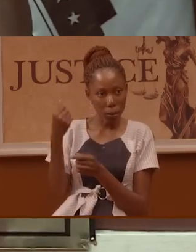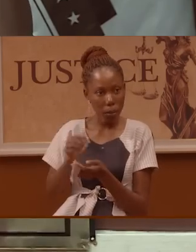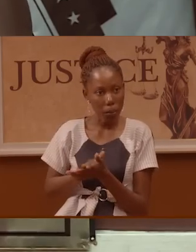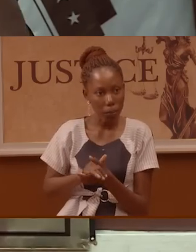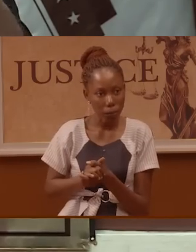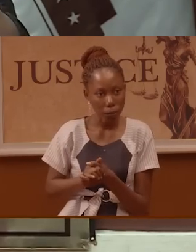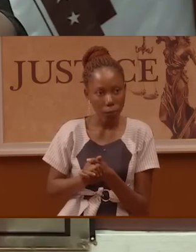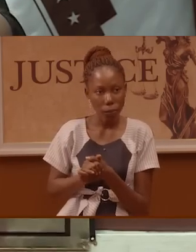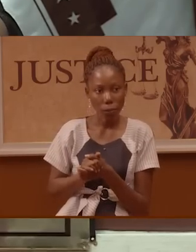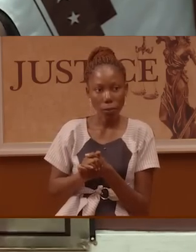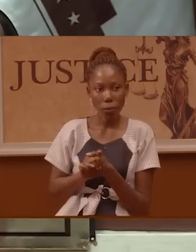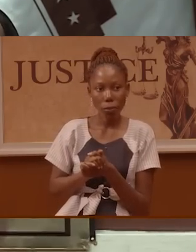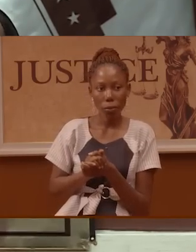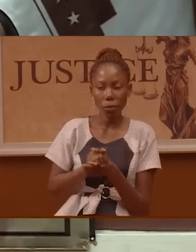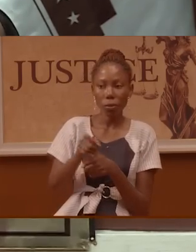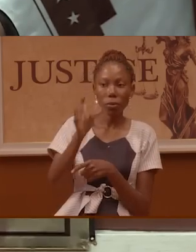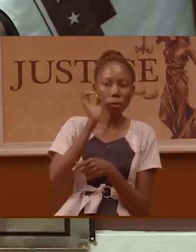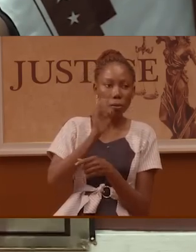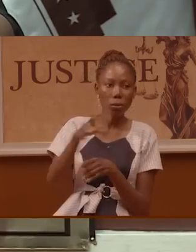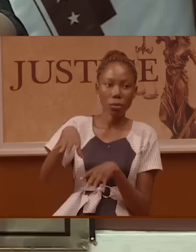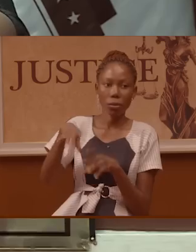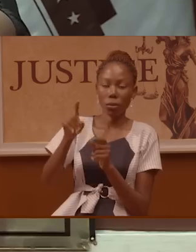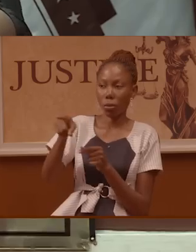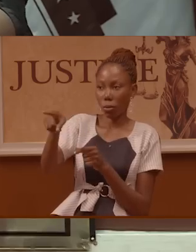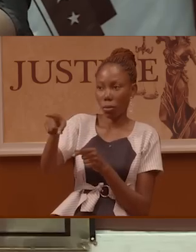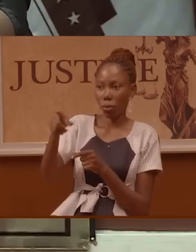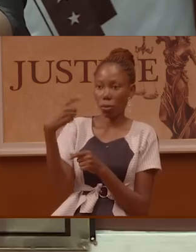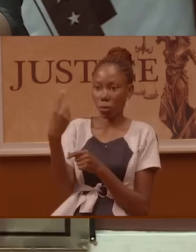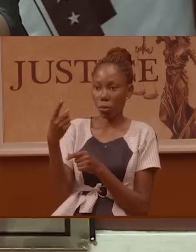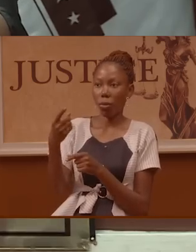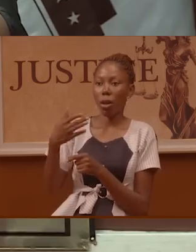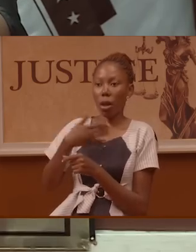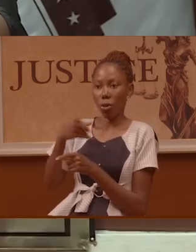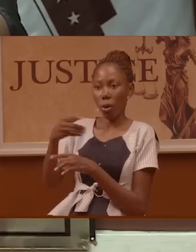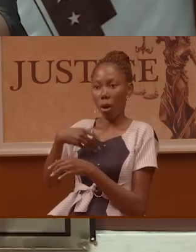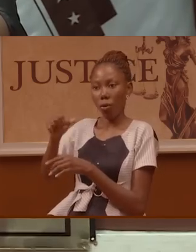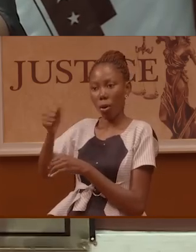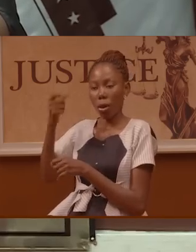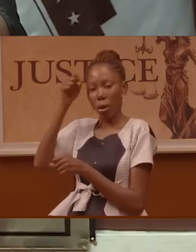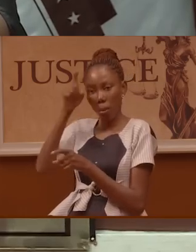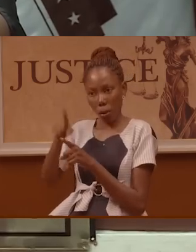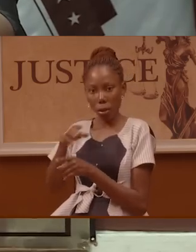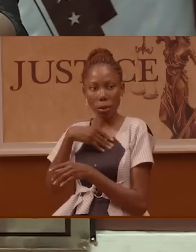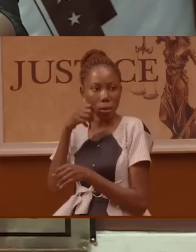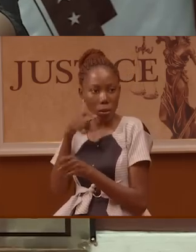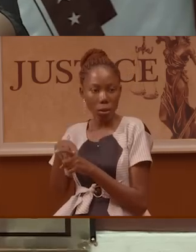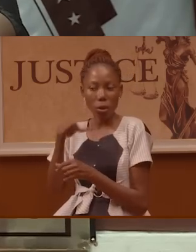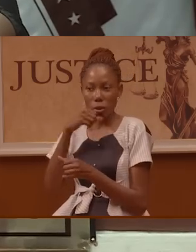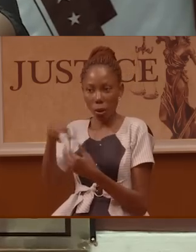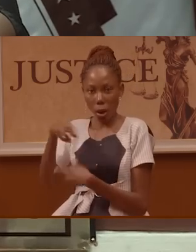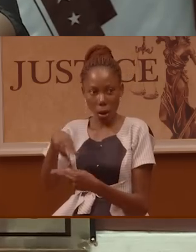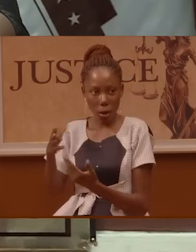now she's taking only you up. You have other brothers and sisters. Do you understand? They are not